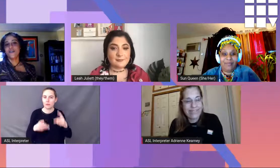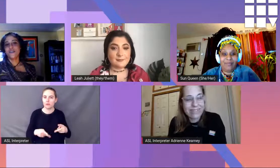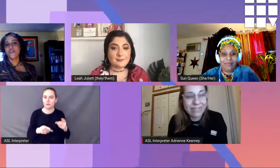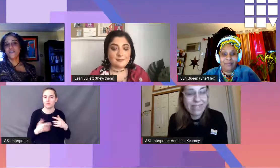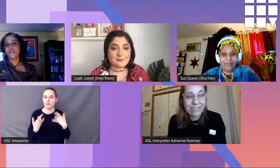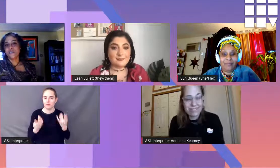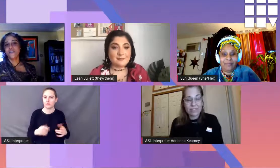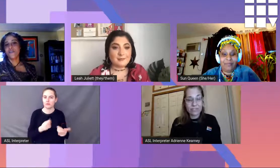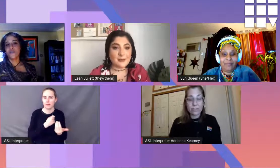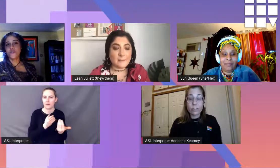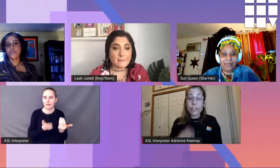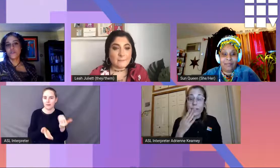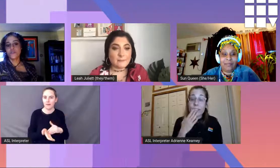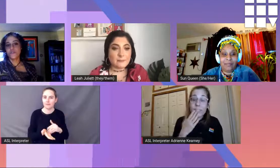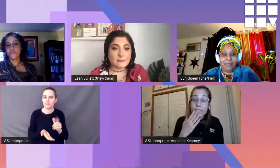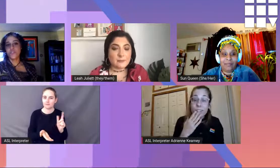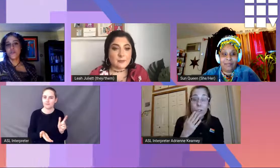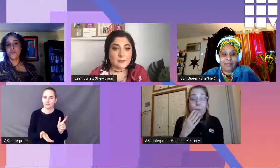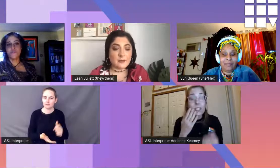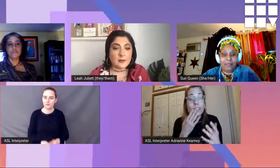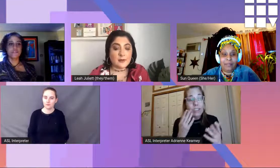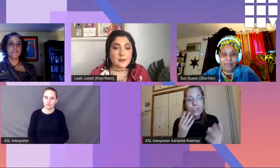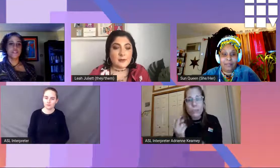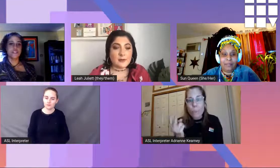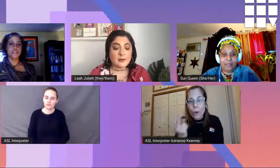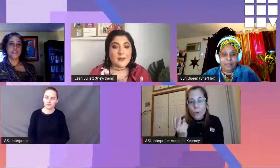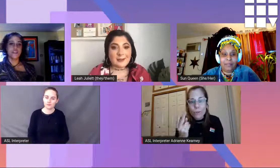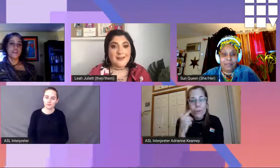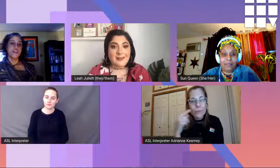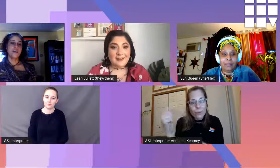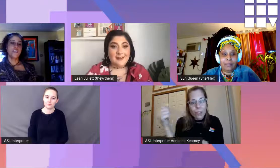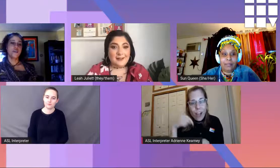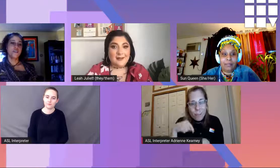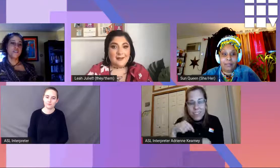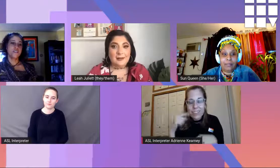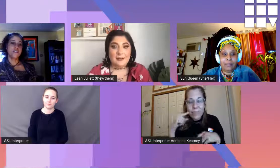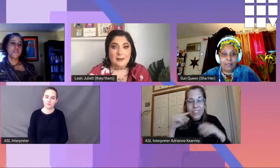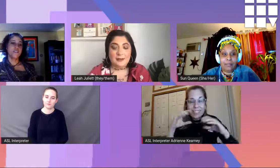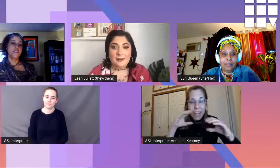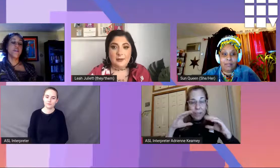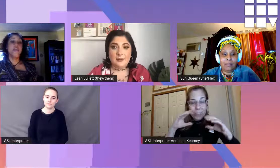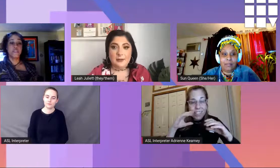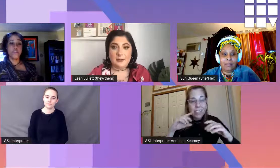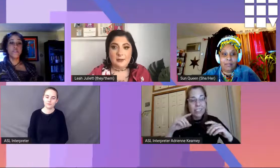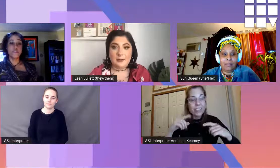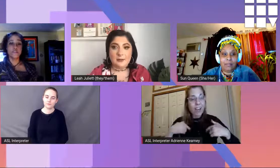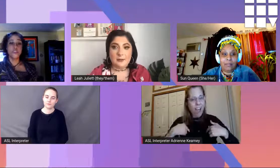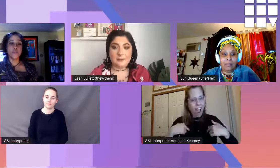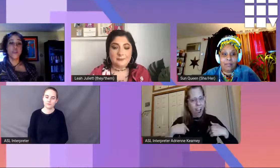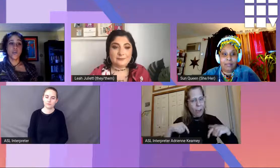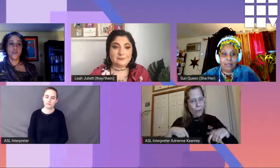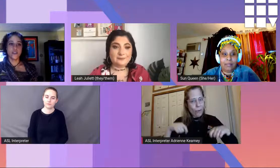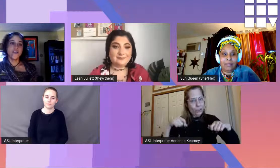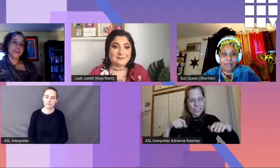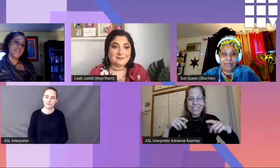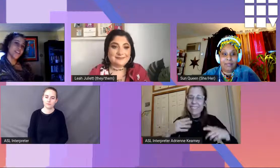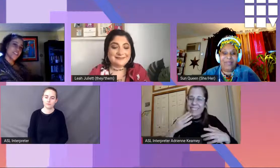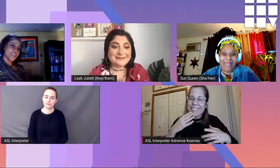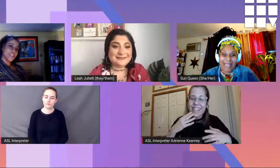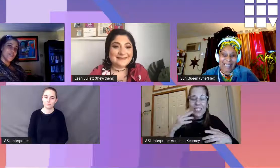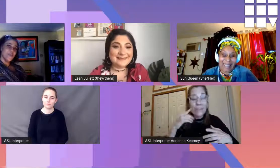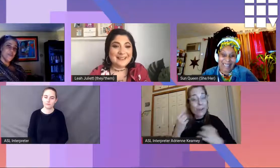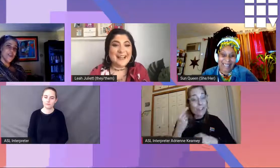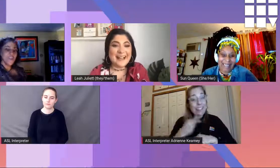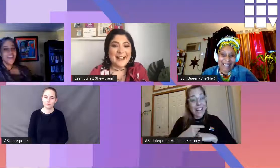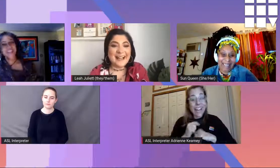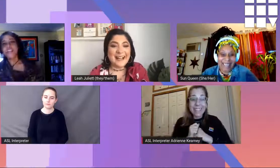Thank you. And thank you so much, both of you, for showing up for this conversation today. As an organizer, I'm going to say thank you for today's one-on-one. I've got a good